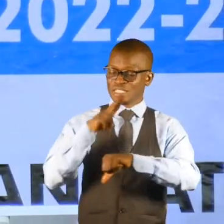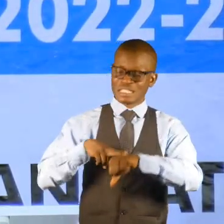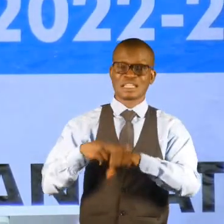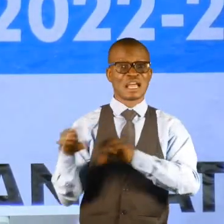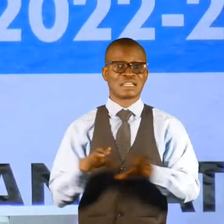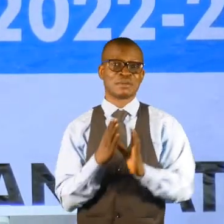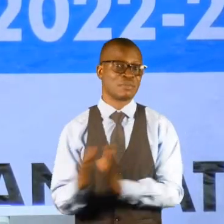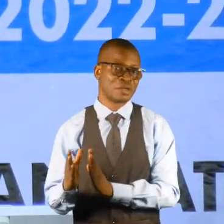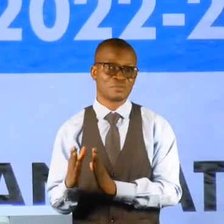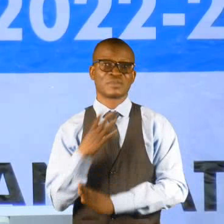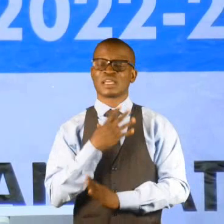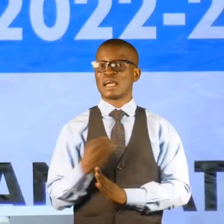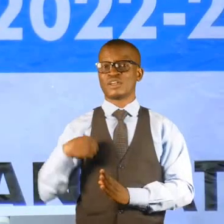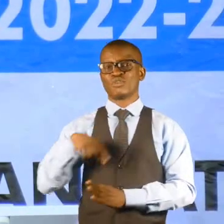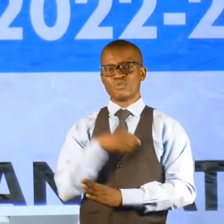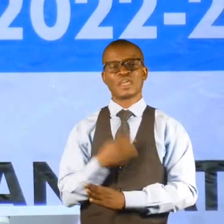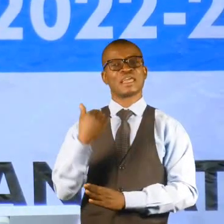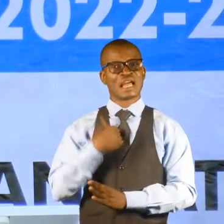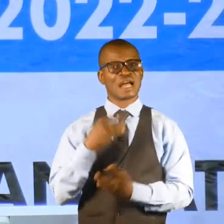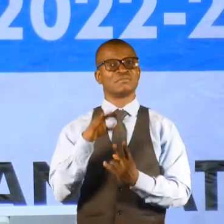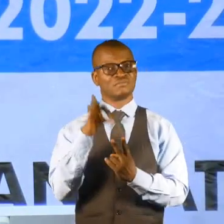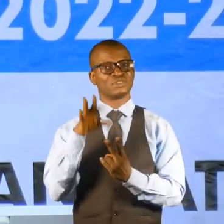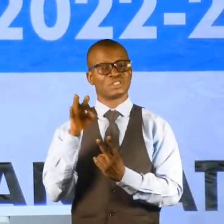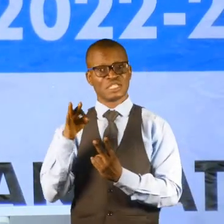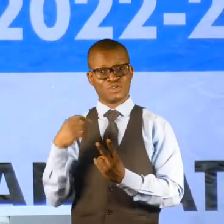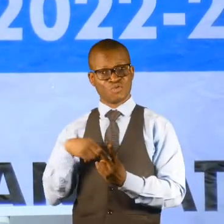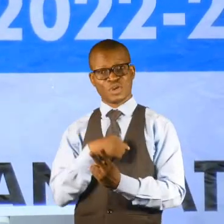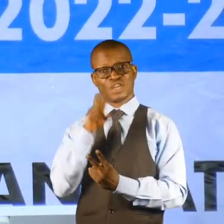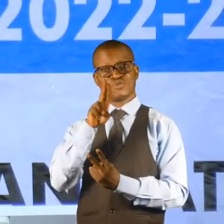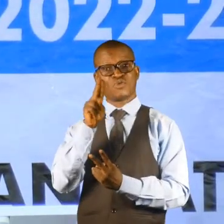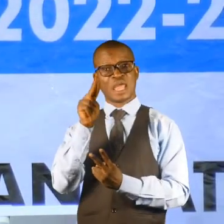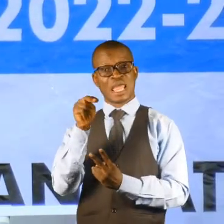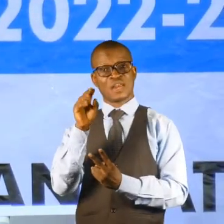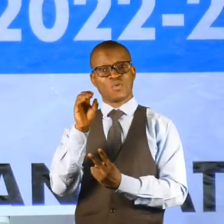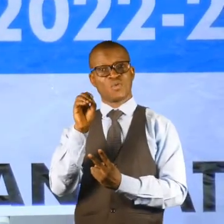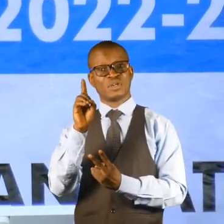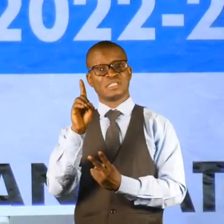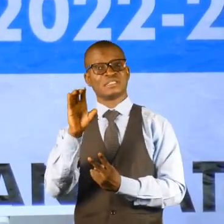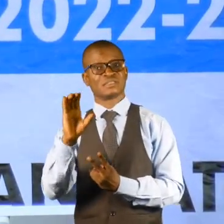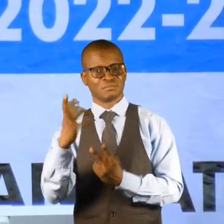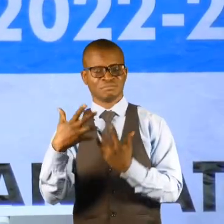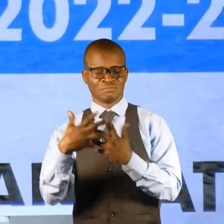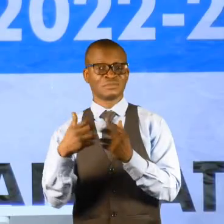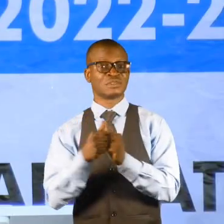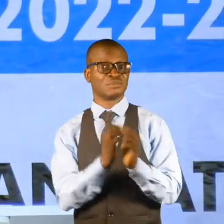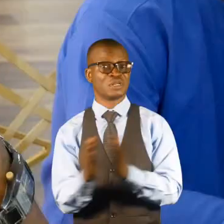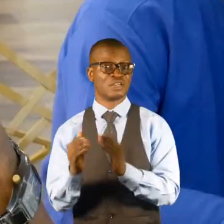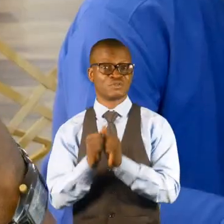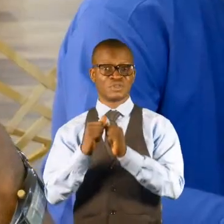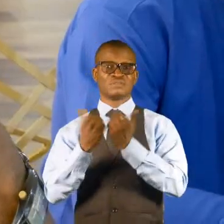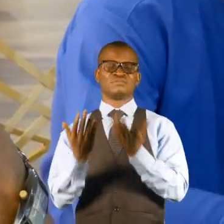the National Action Plan, and as such we have chosen for UNODC, in alignment with the